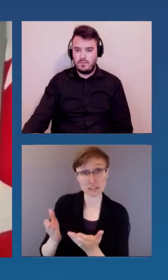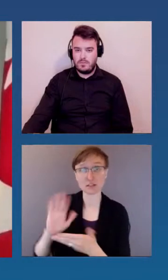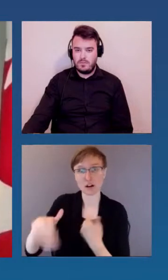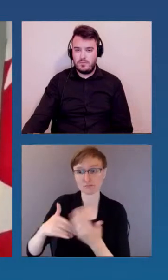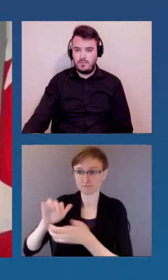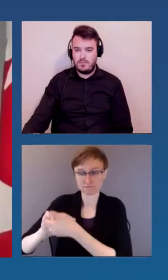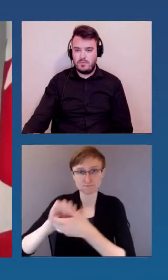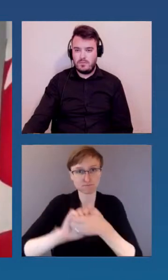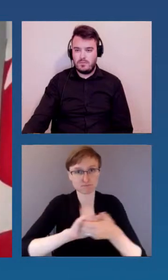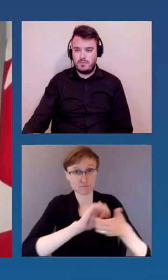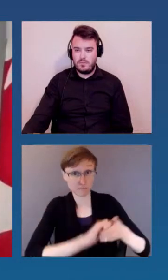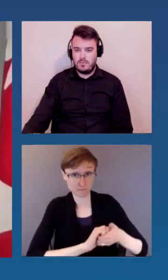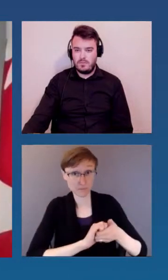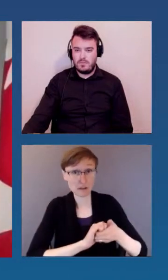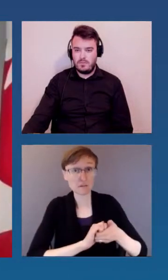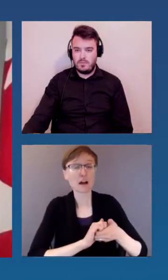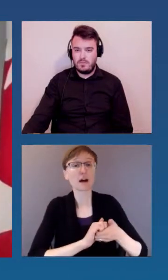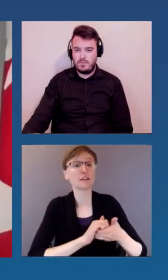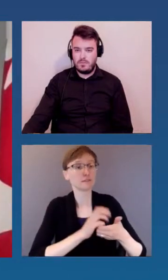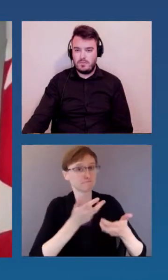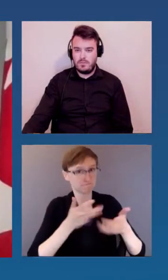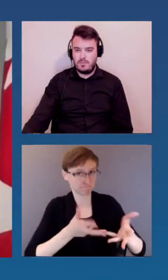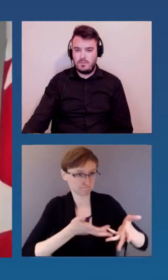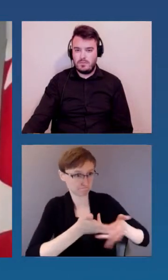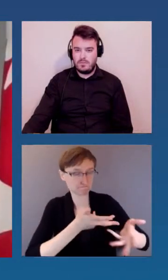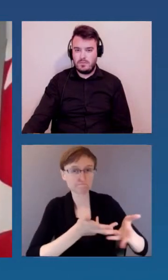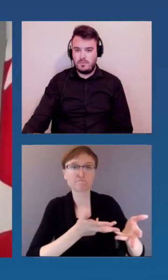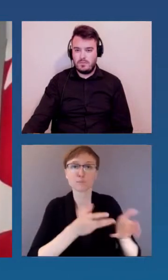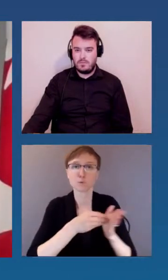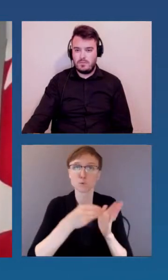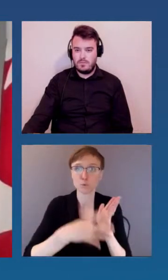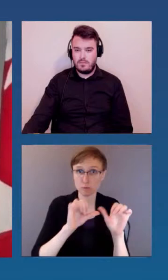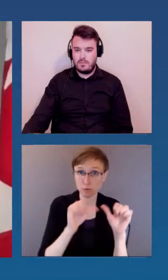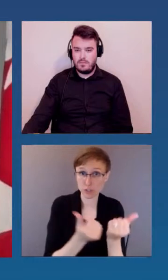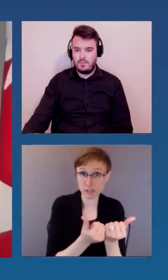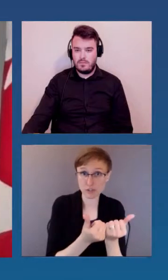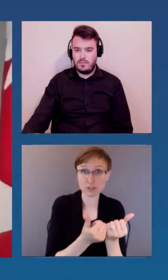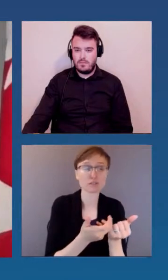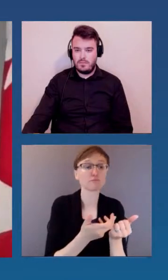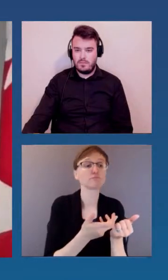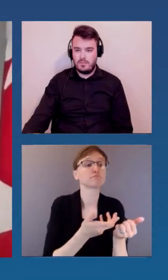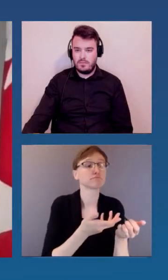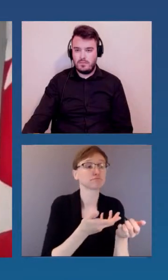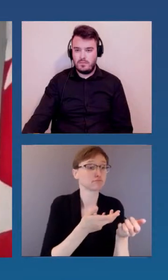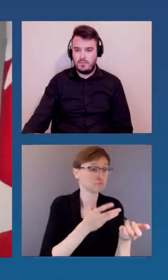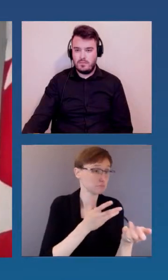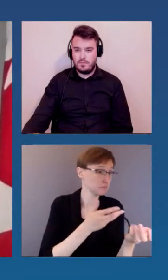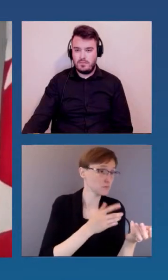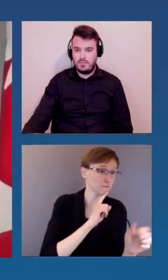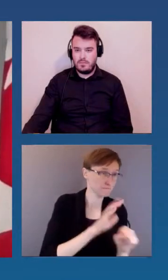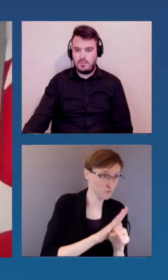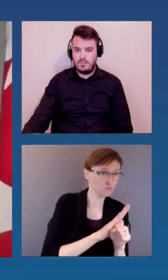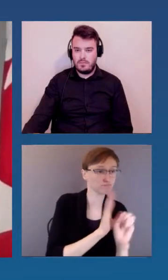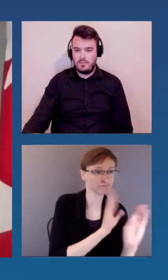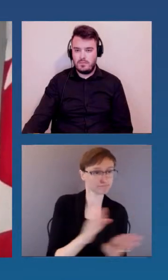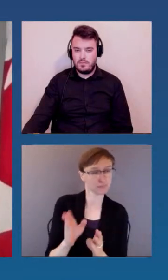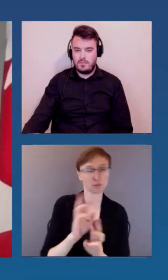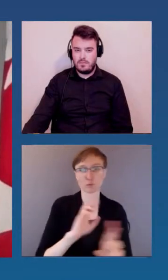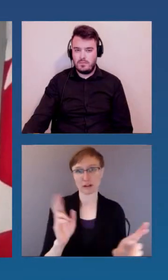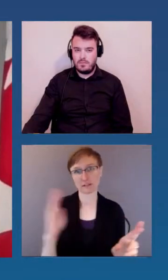are difficult realities, especially for those embarking on a new chapter in their lives, and we understand this, and Ottawa wants to remain